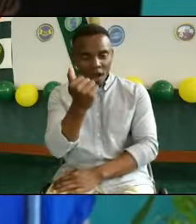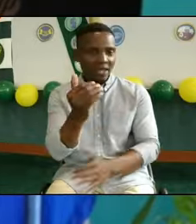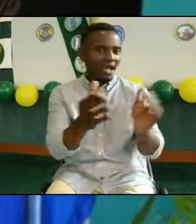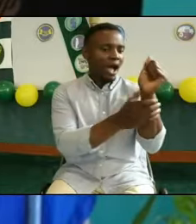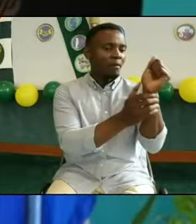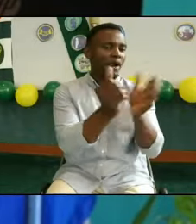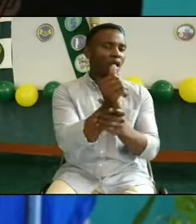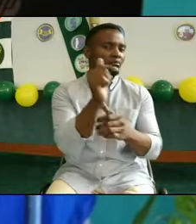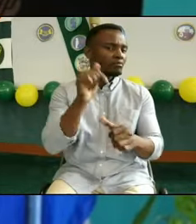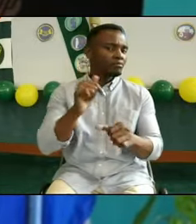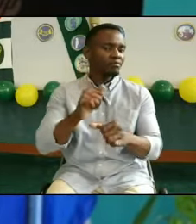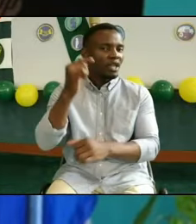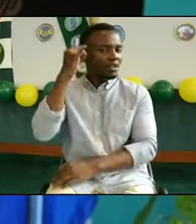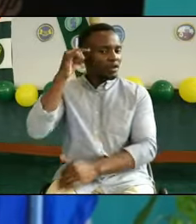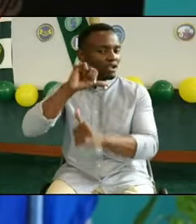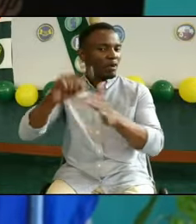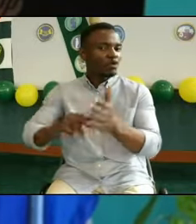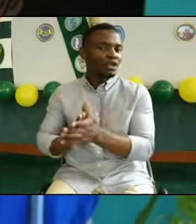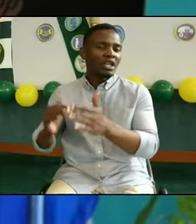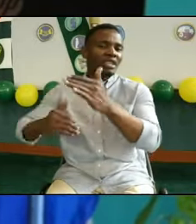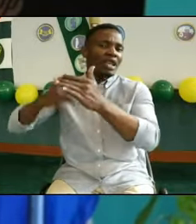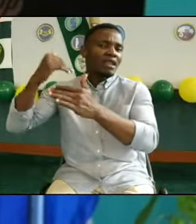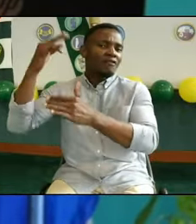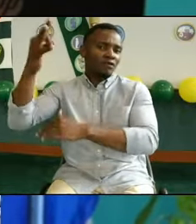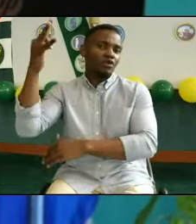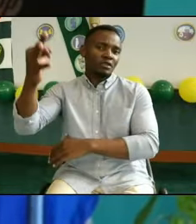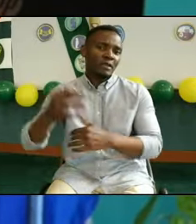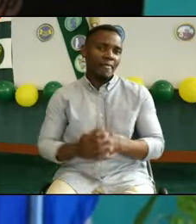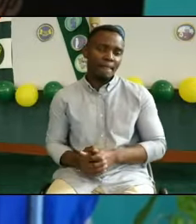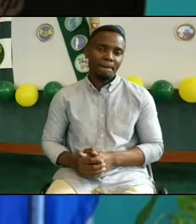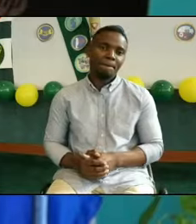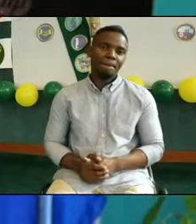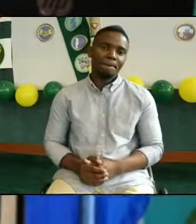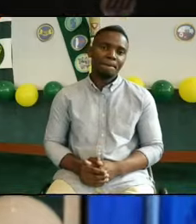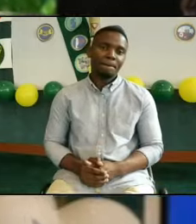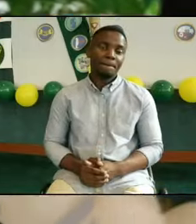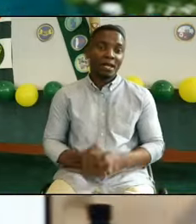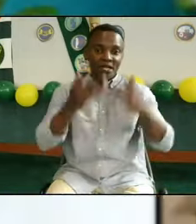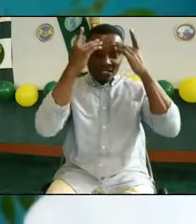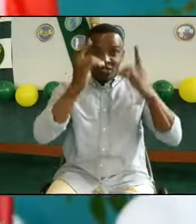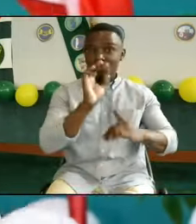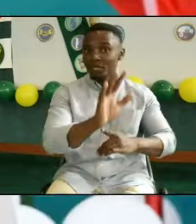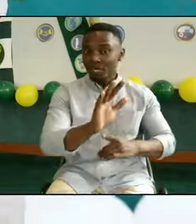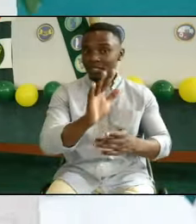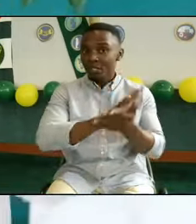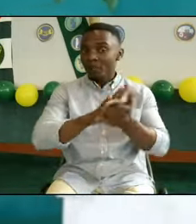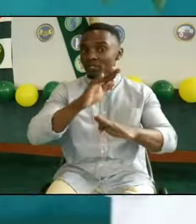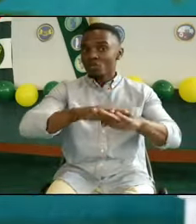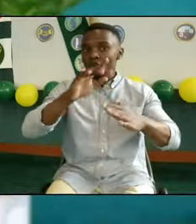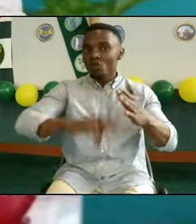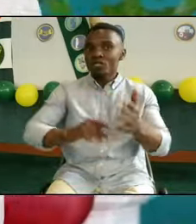thought of what? The next 4, 5, 6 generations. His decisions were based on